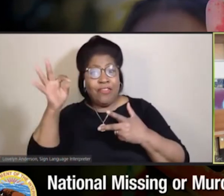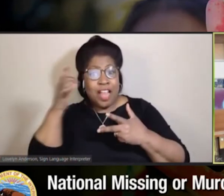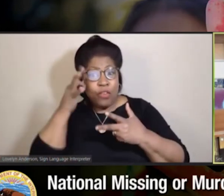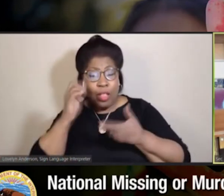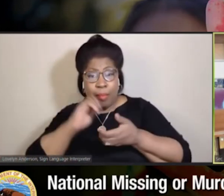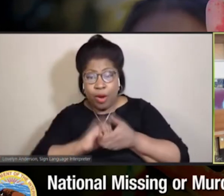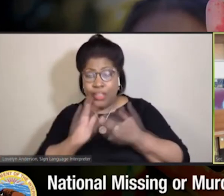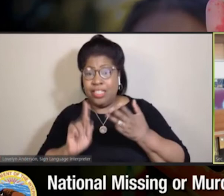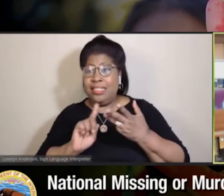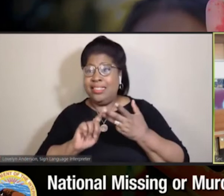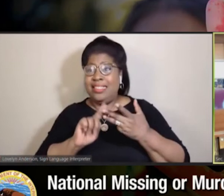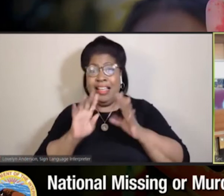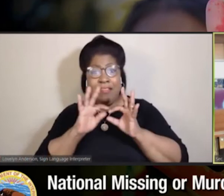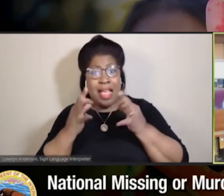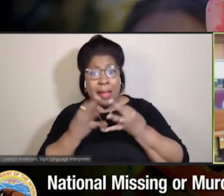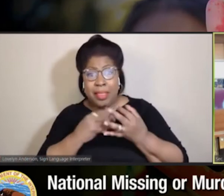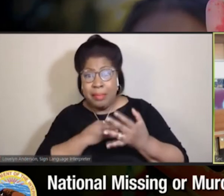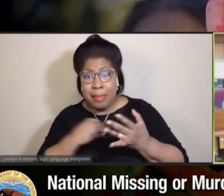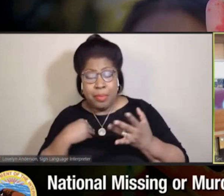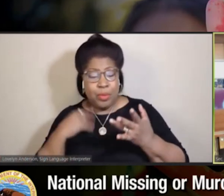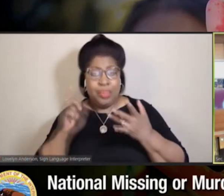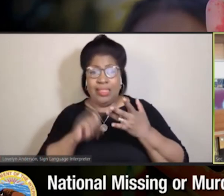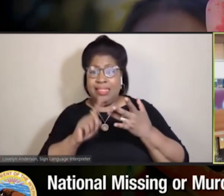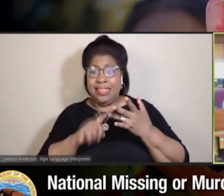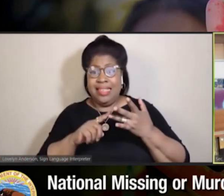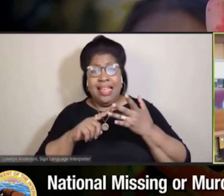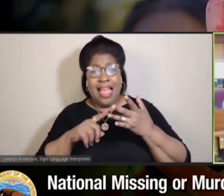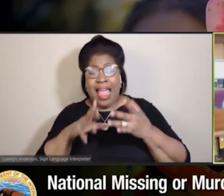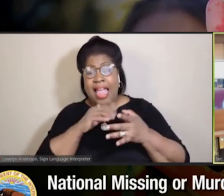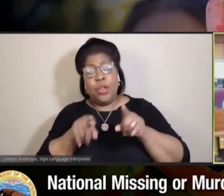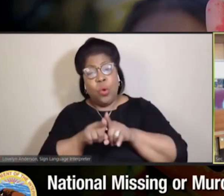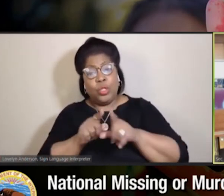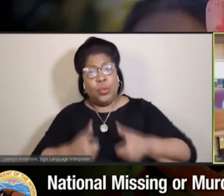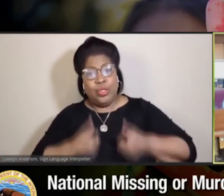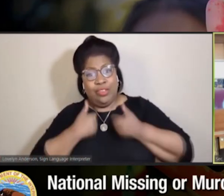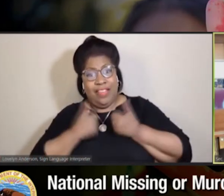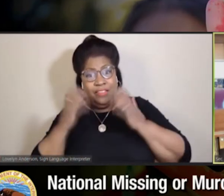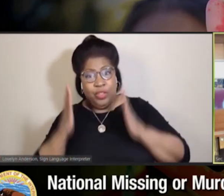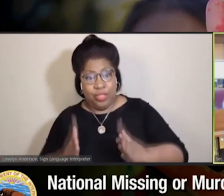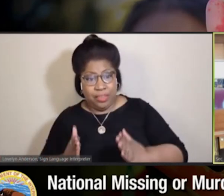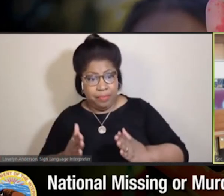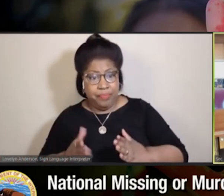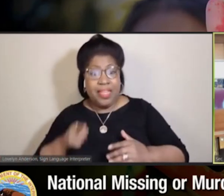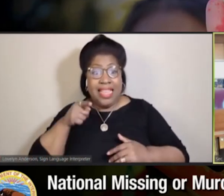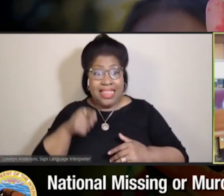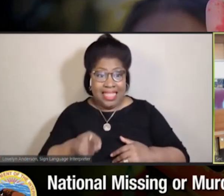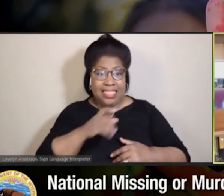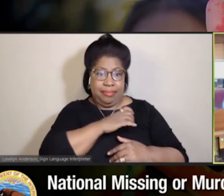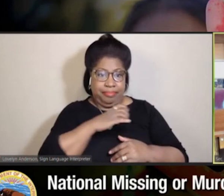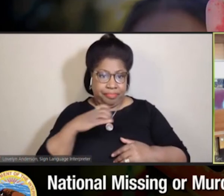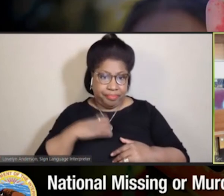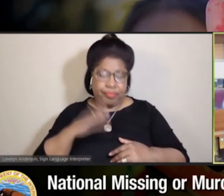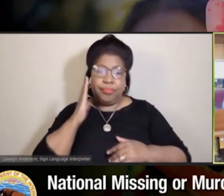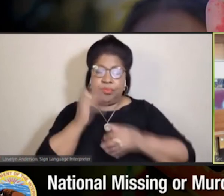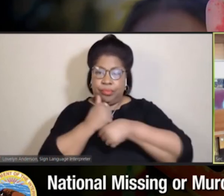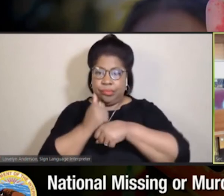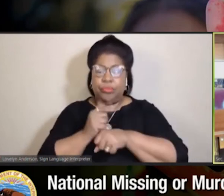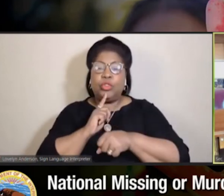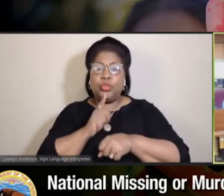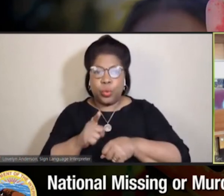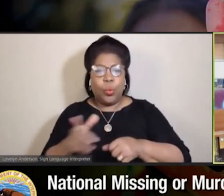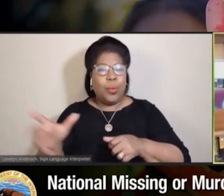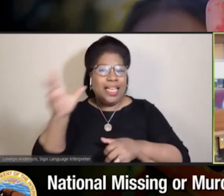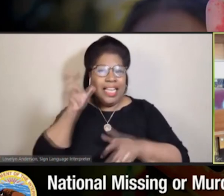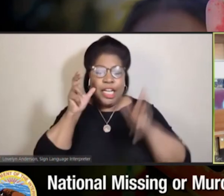murdered individuals, and most importantly, survivors. This commission will ensure that we hear the voices